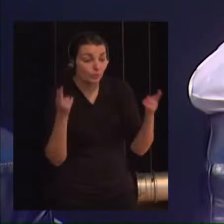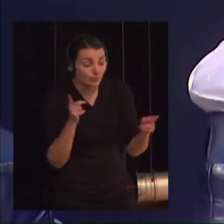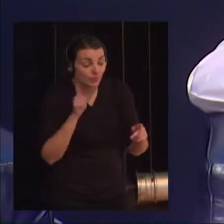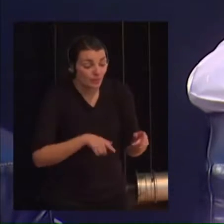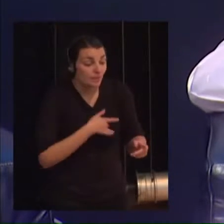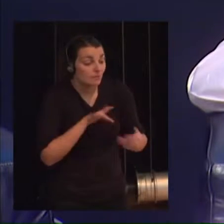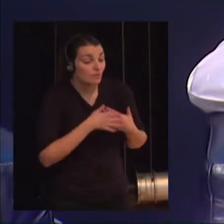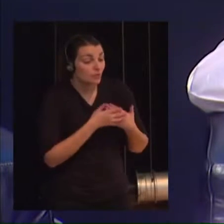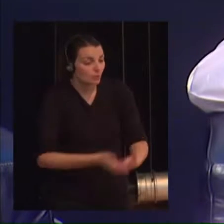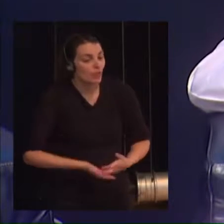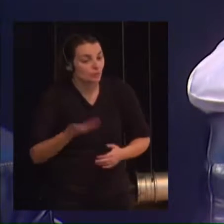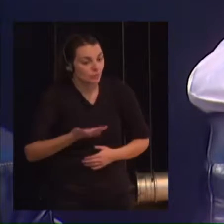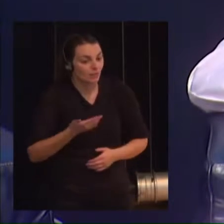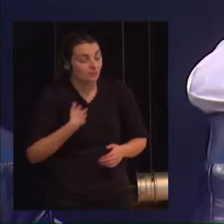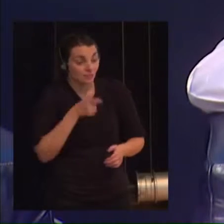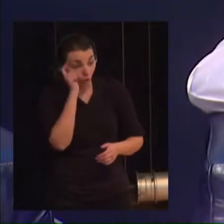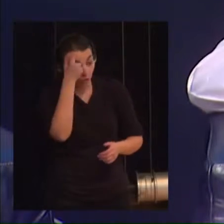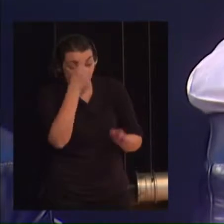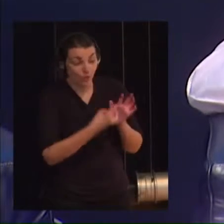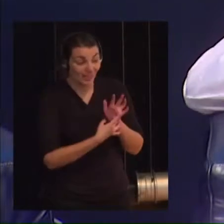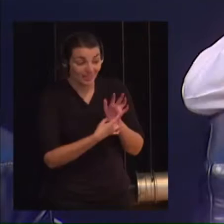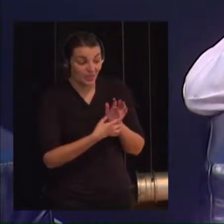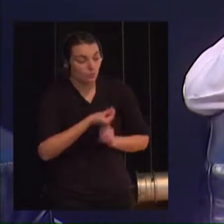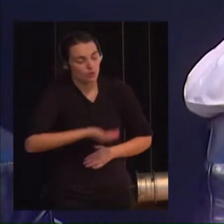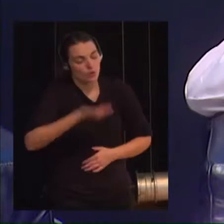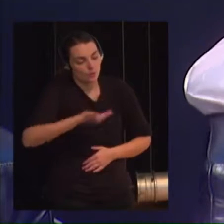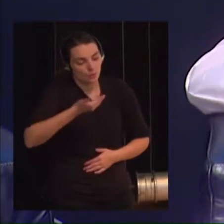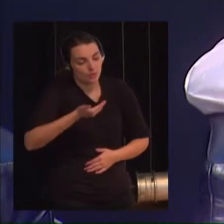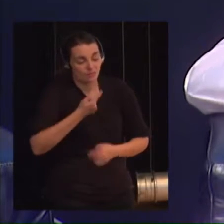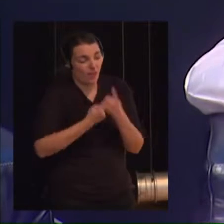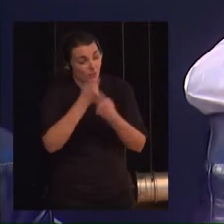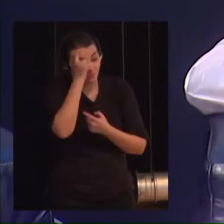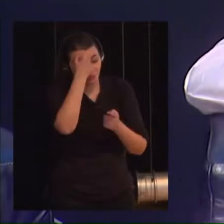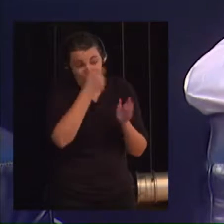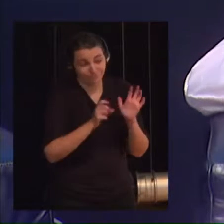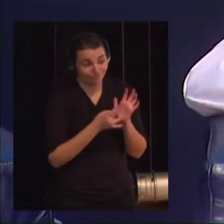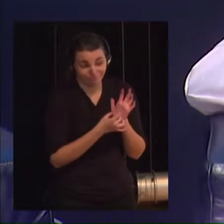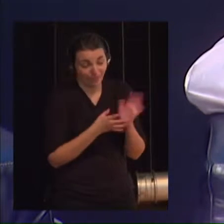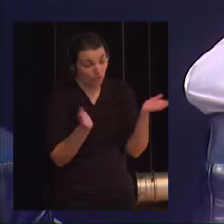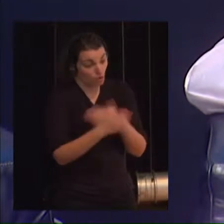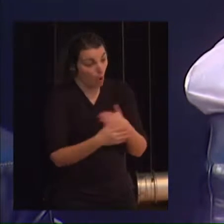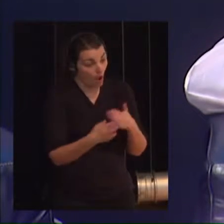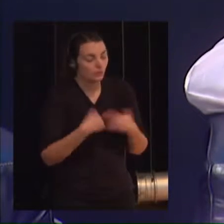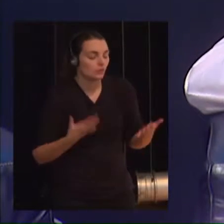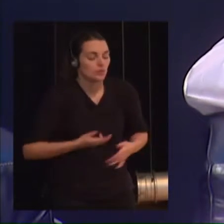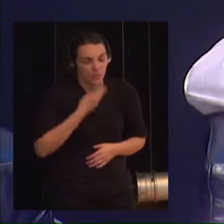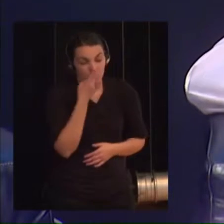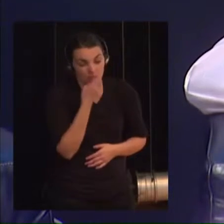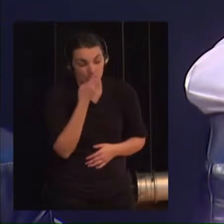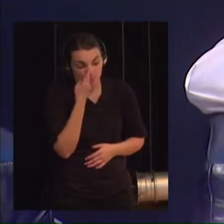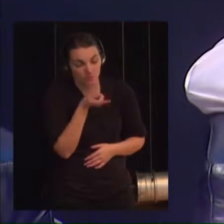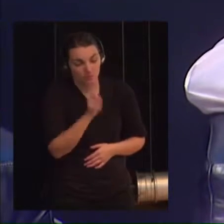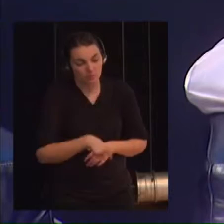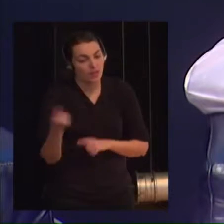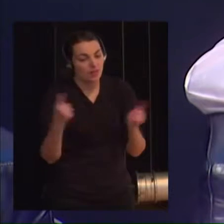sometimes not as advanced and is sometimes a bit more lacking. So it's really welcome to be having this conversation now about the relationship between philanthropy and the